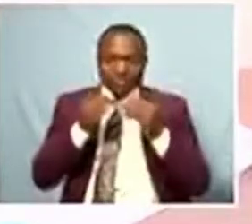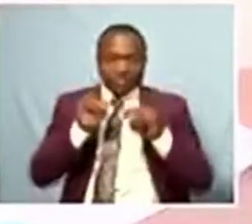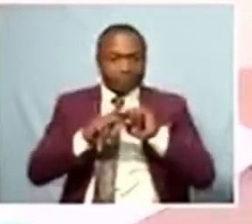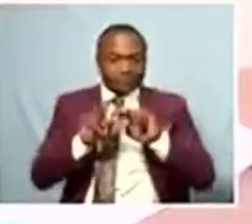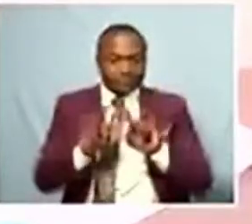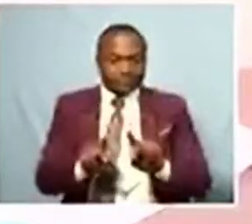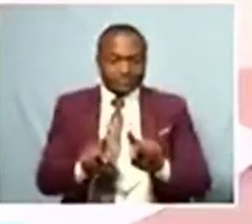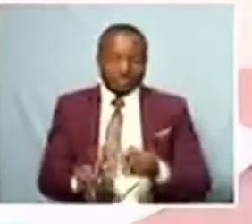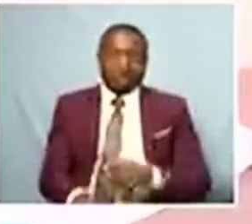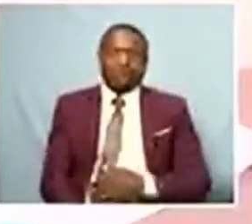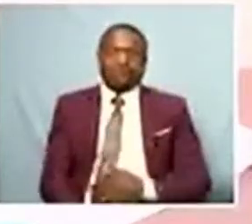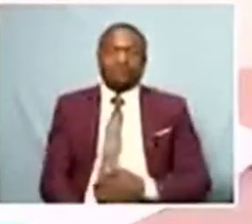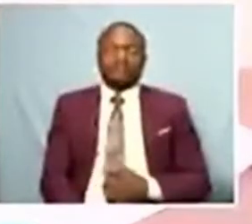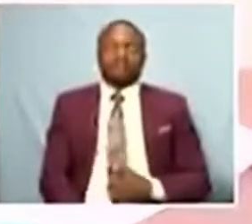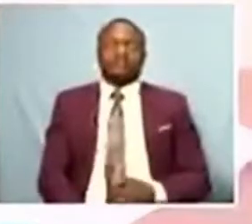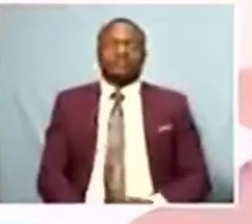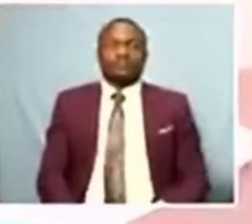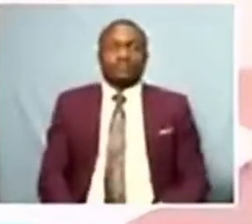Chairperson.